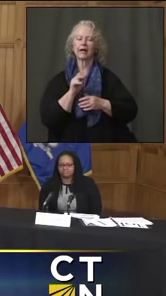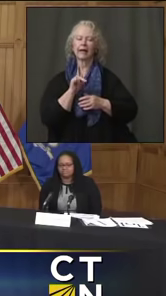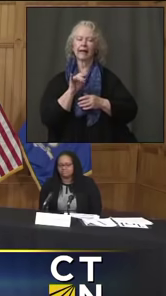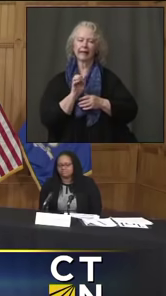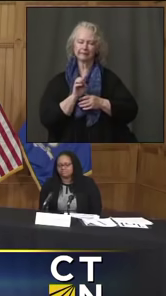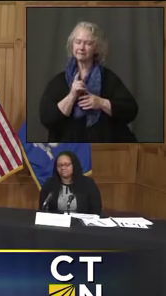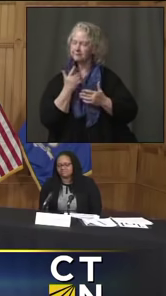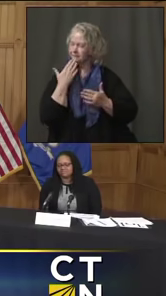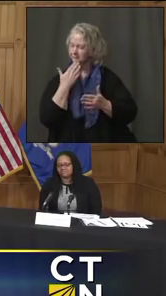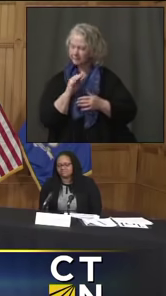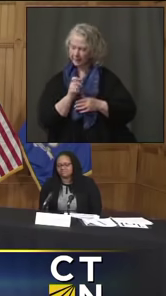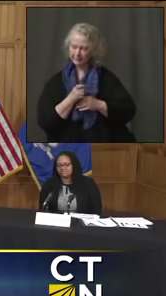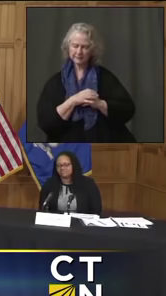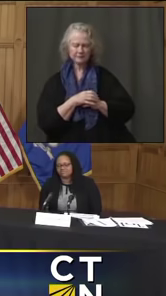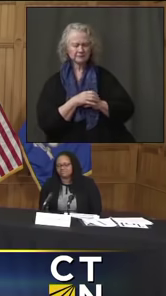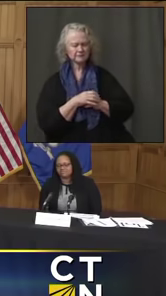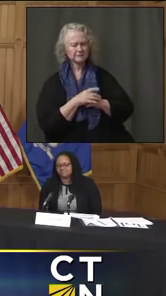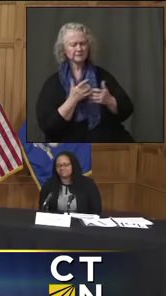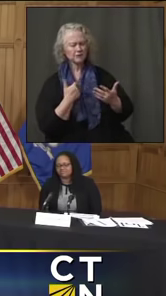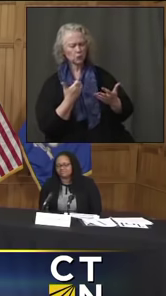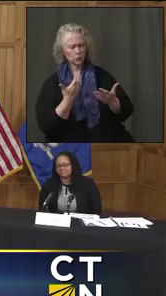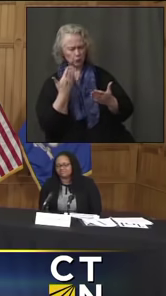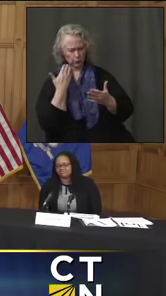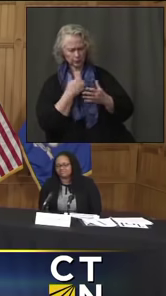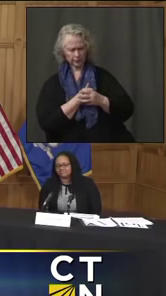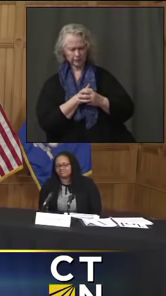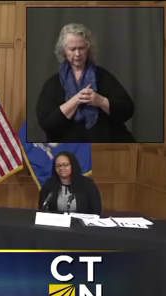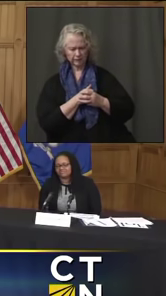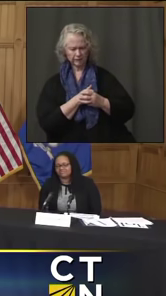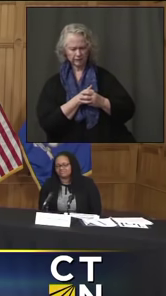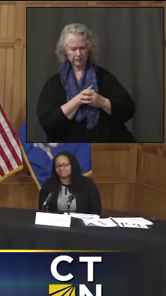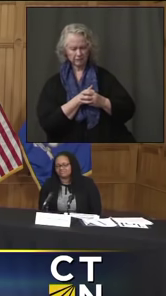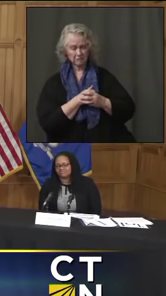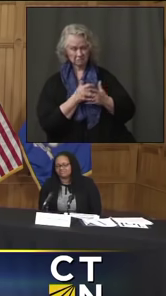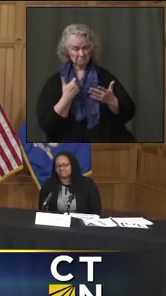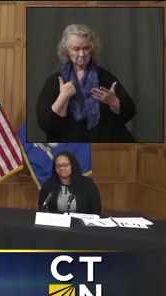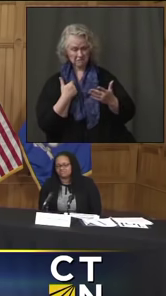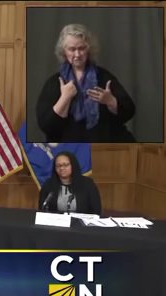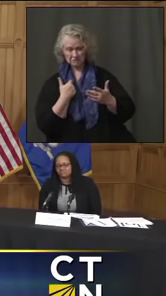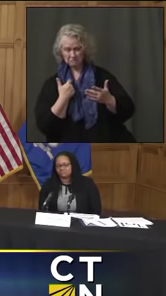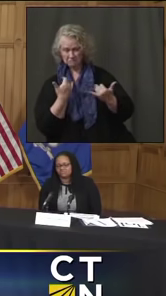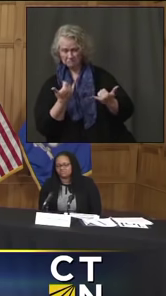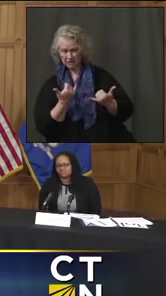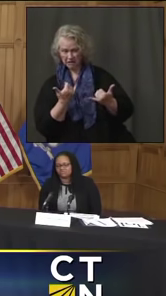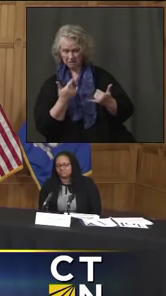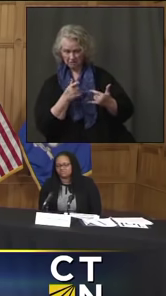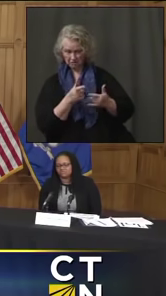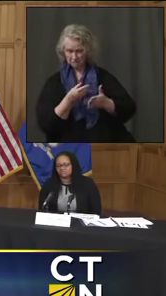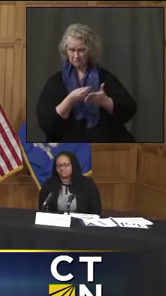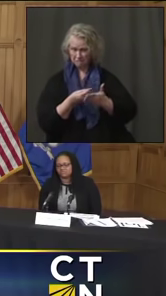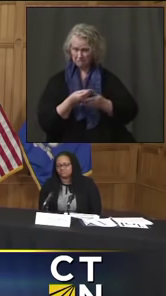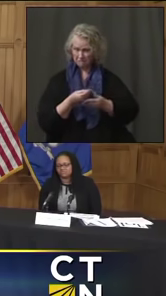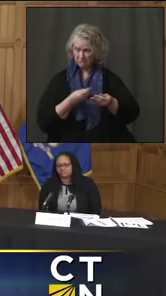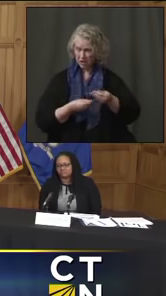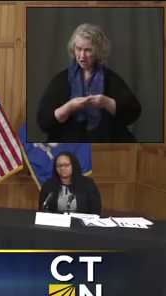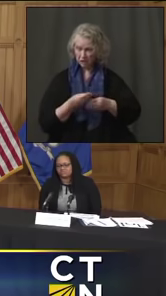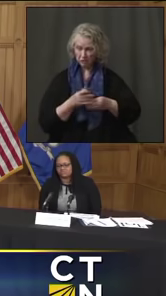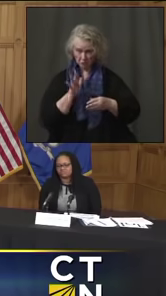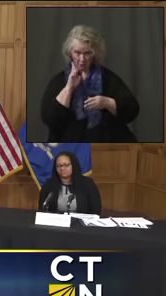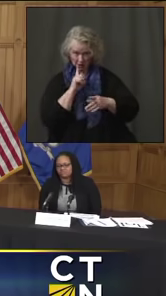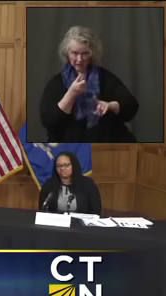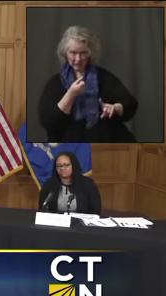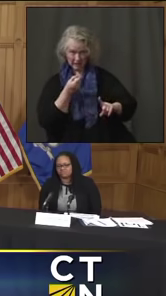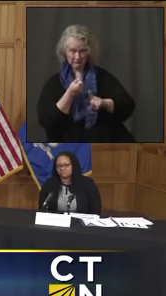Thanks, Max. I wanted to know whether we're at the point right now with the budget where it's going to